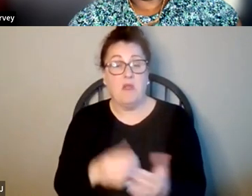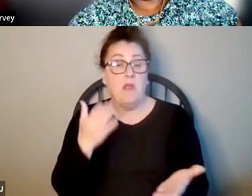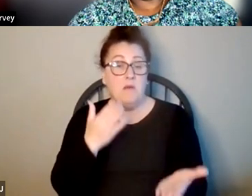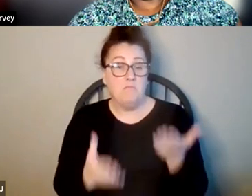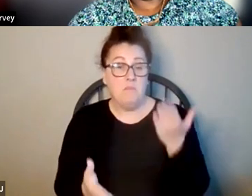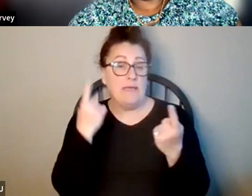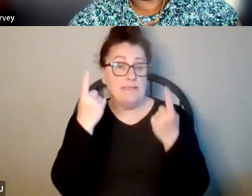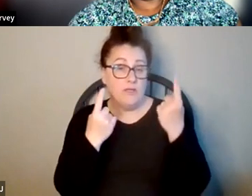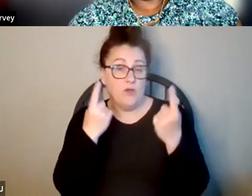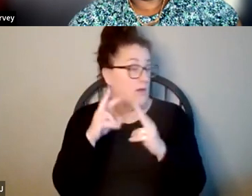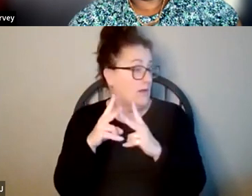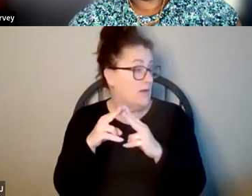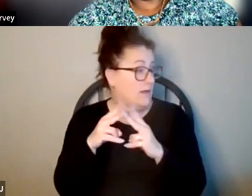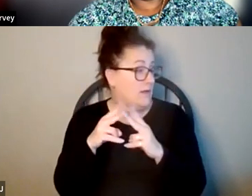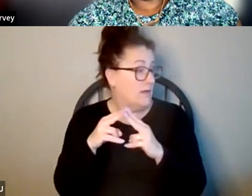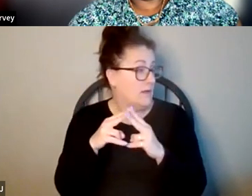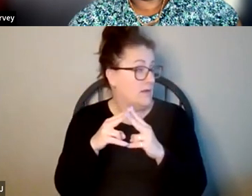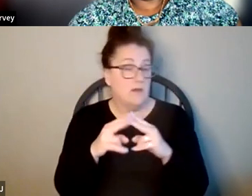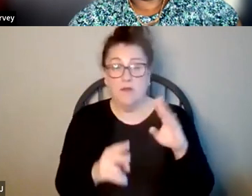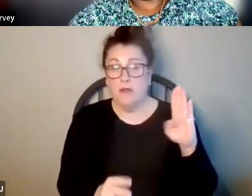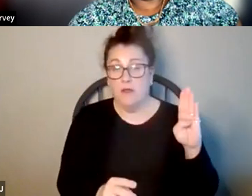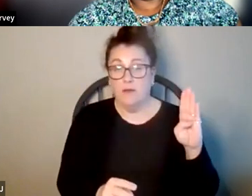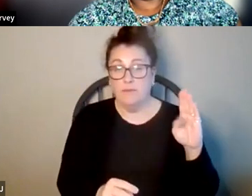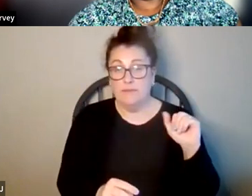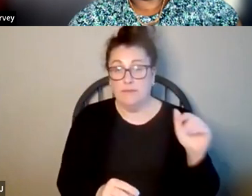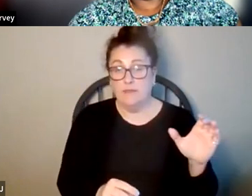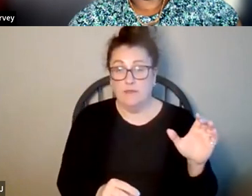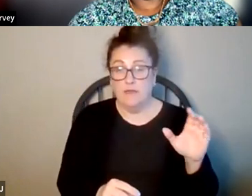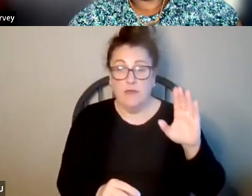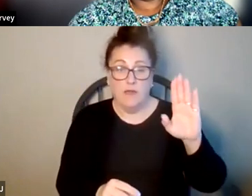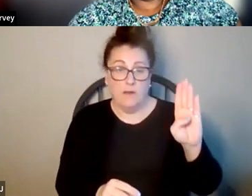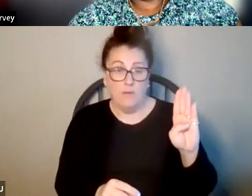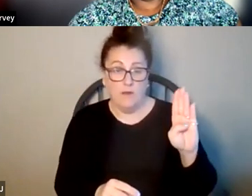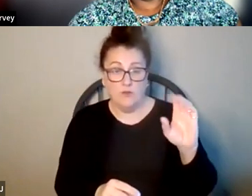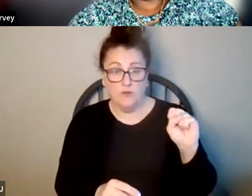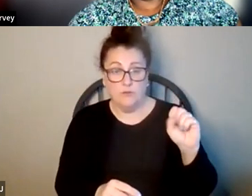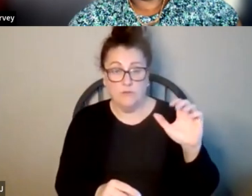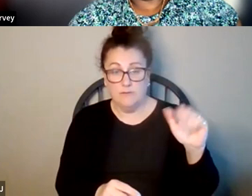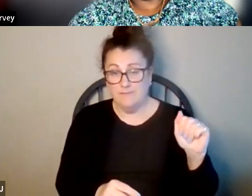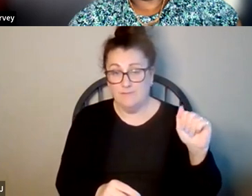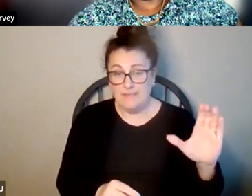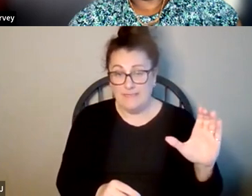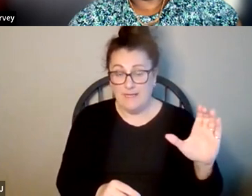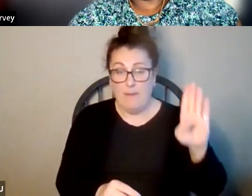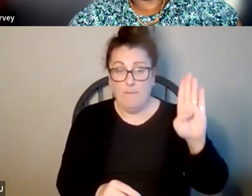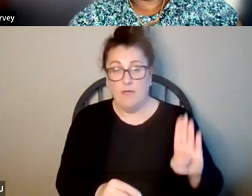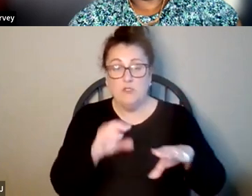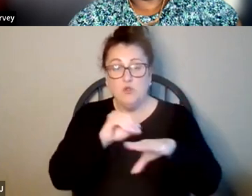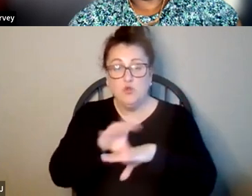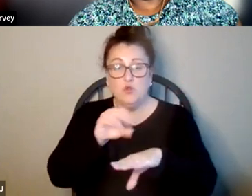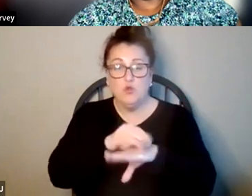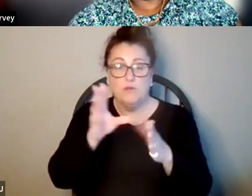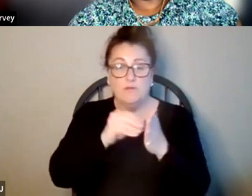to either enlist BSAC's help, Boston Student Advisory Council, fantastic bunch of kids. We met